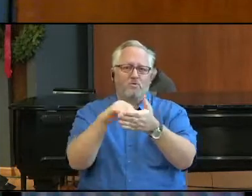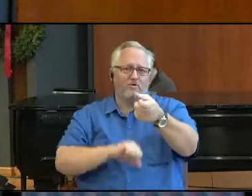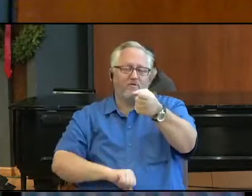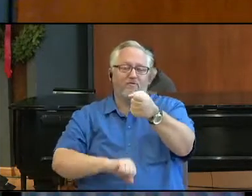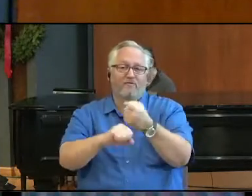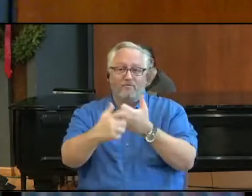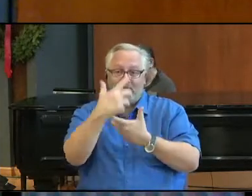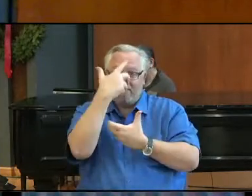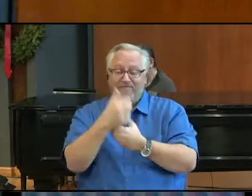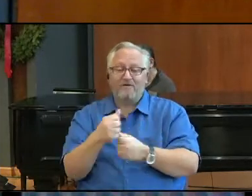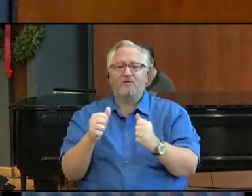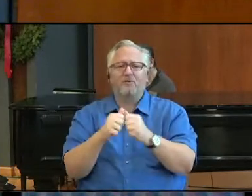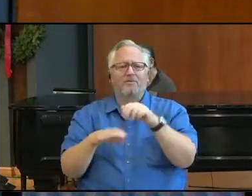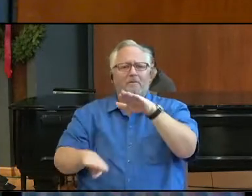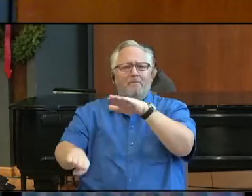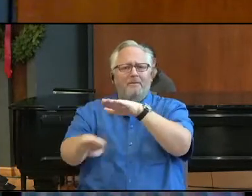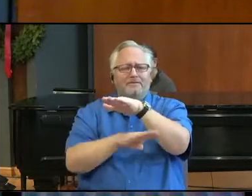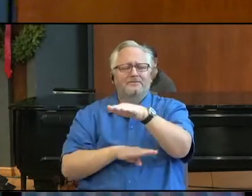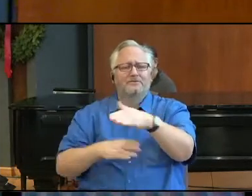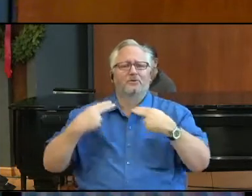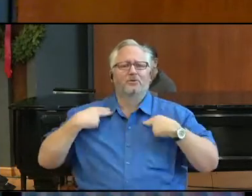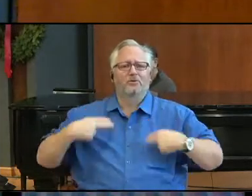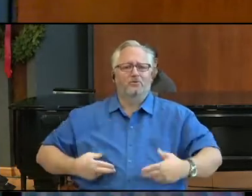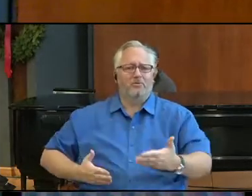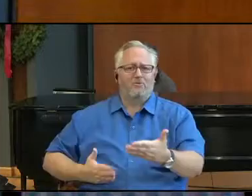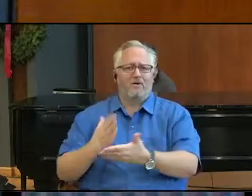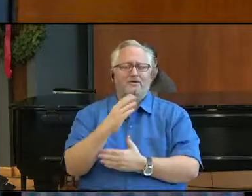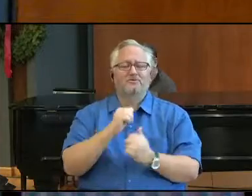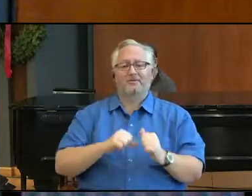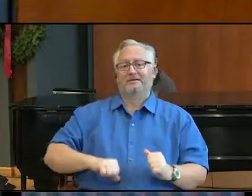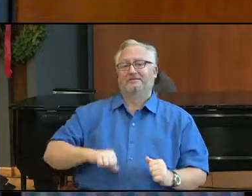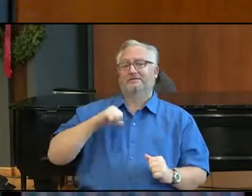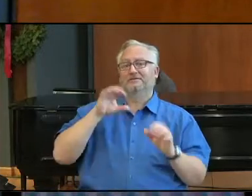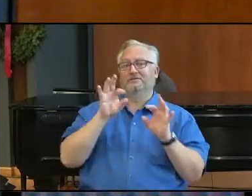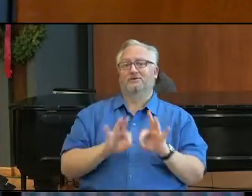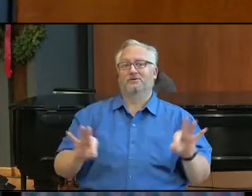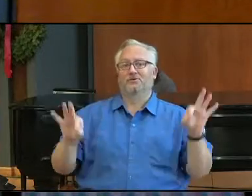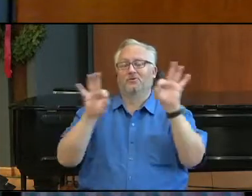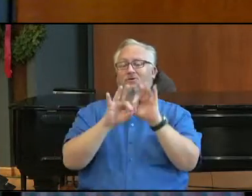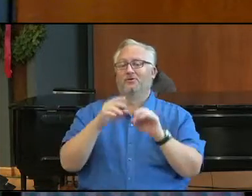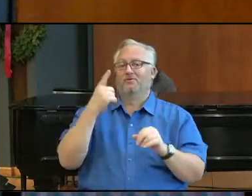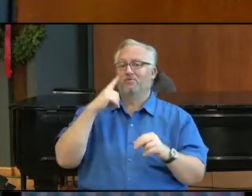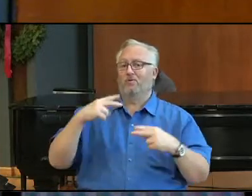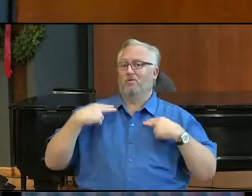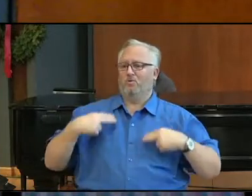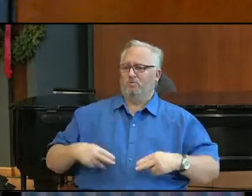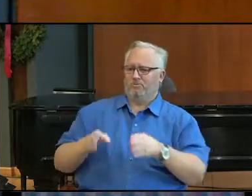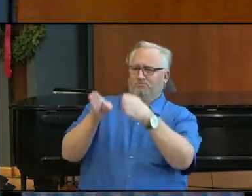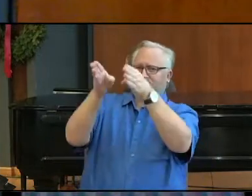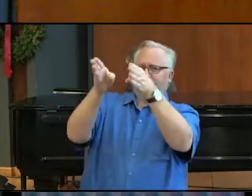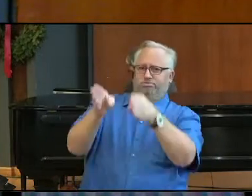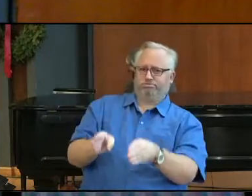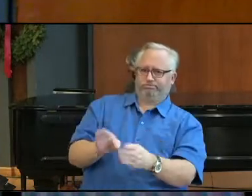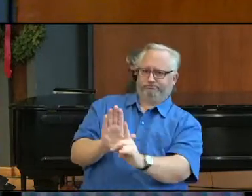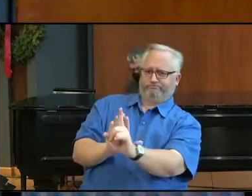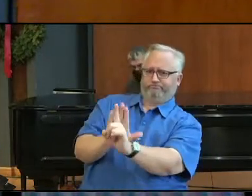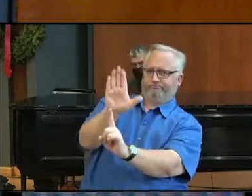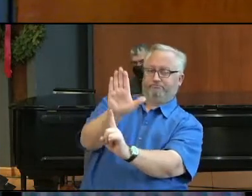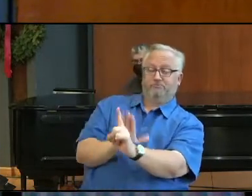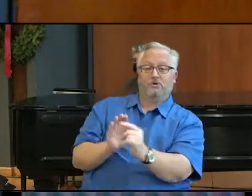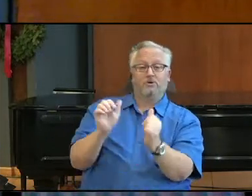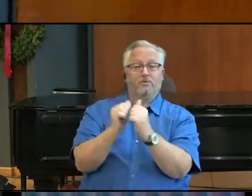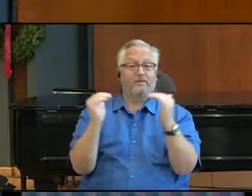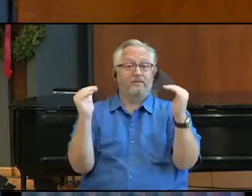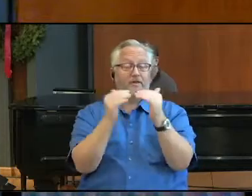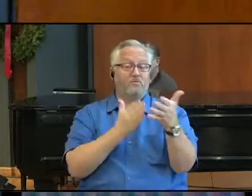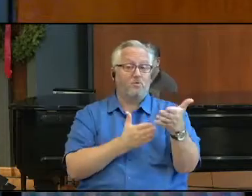in fundamental human rights, in the dignity and worth of the human person, in the equal rights of